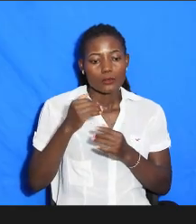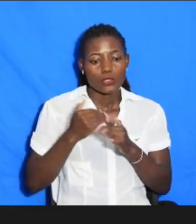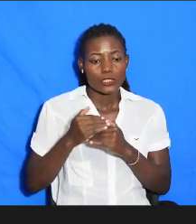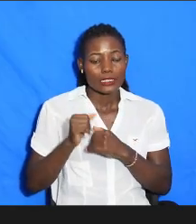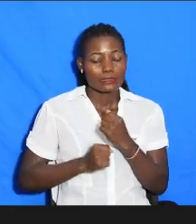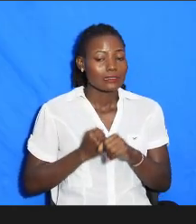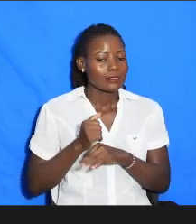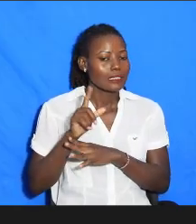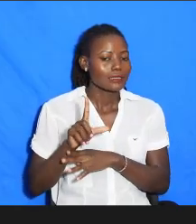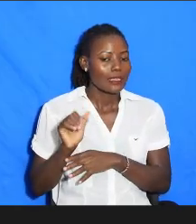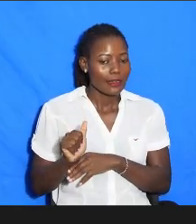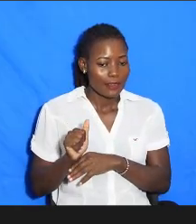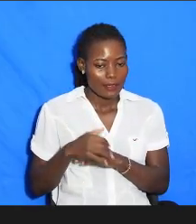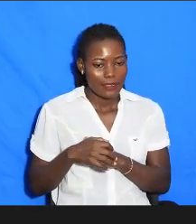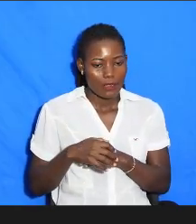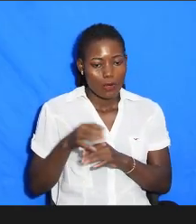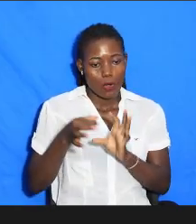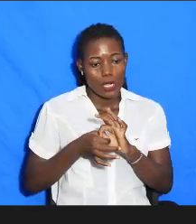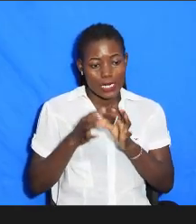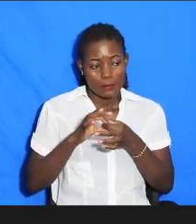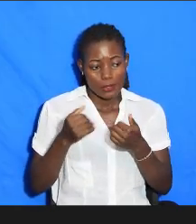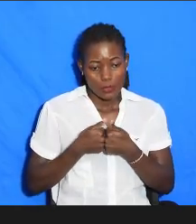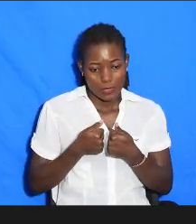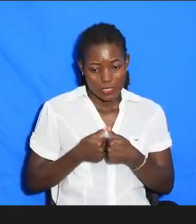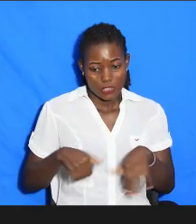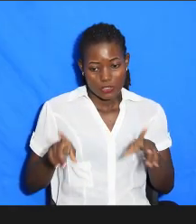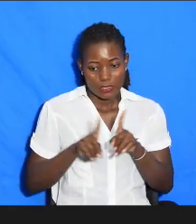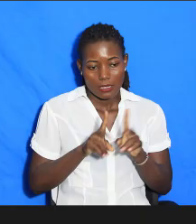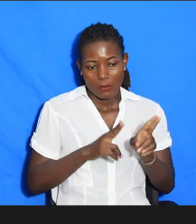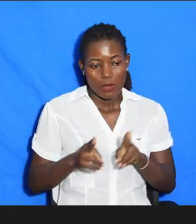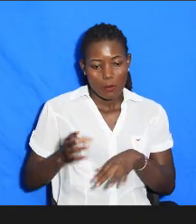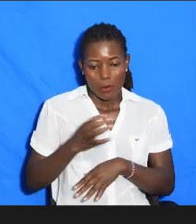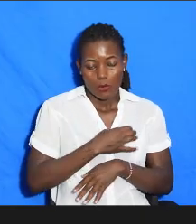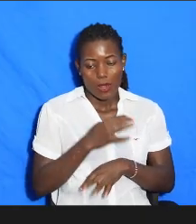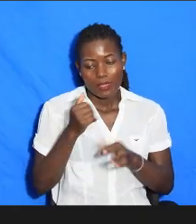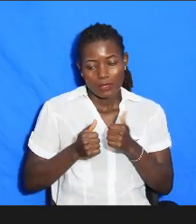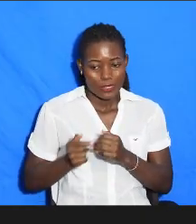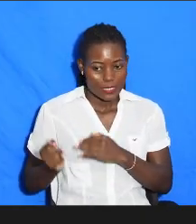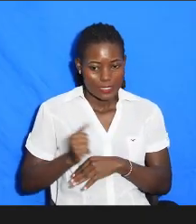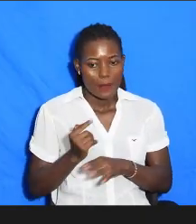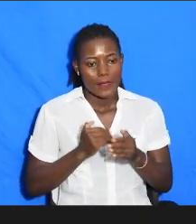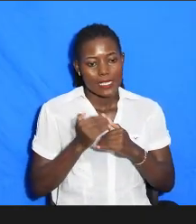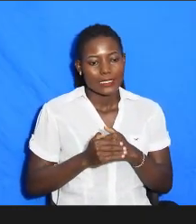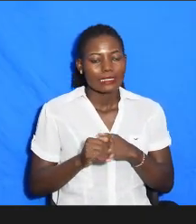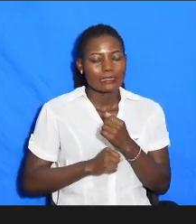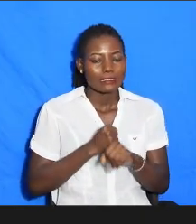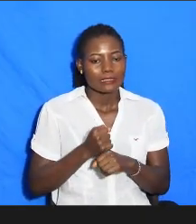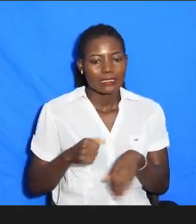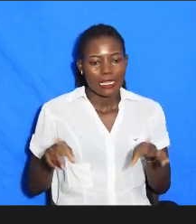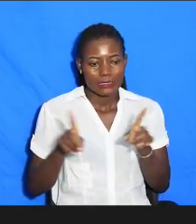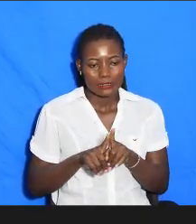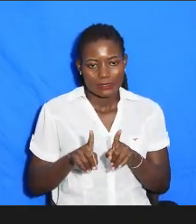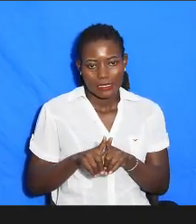LA, Olympic Games, and I'm still looking at the Commonwealth, which is coming in next year. So, Mm-hmm. and also more